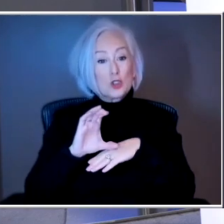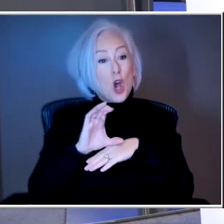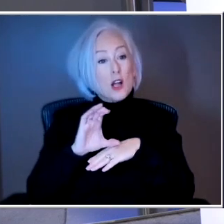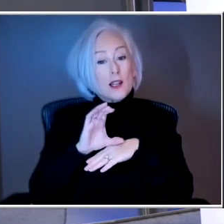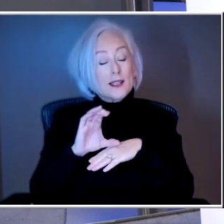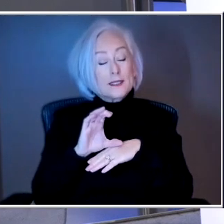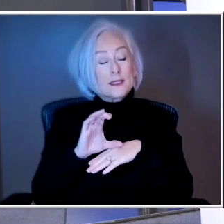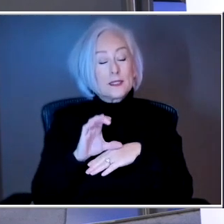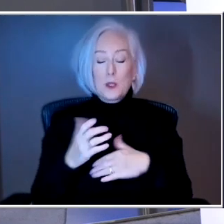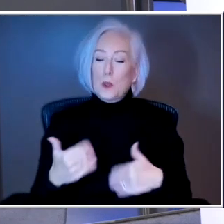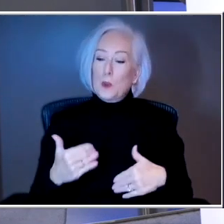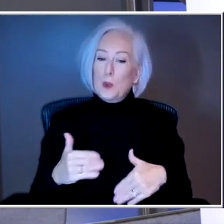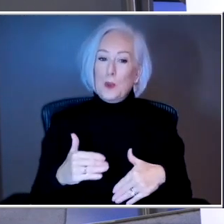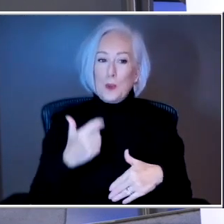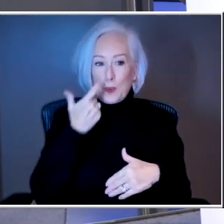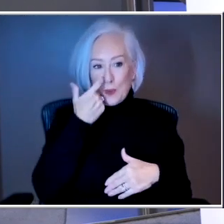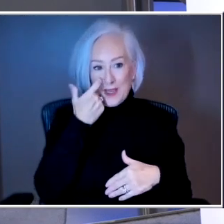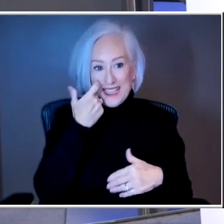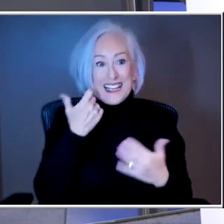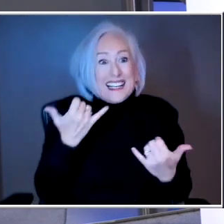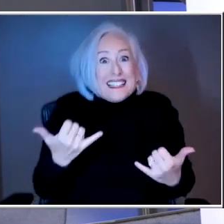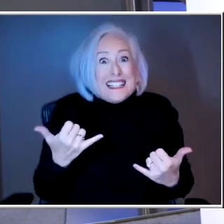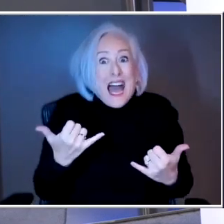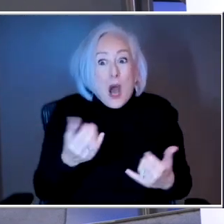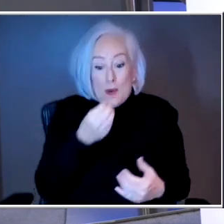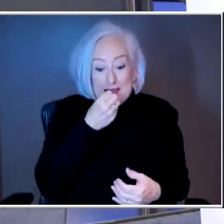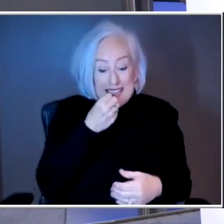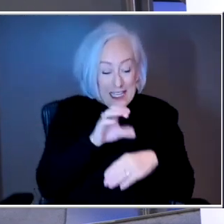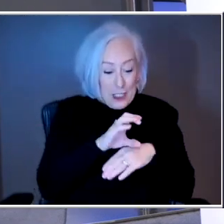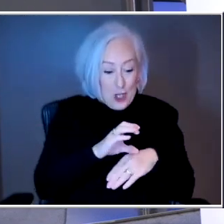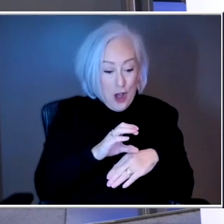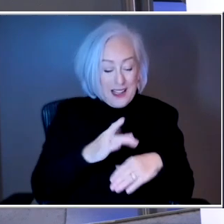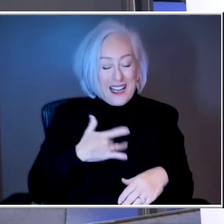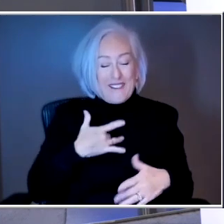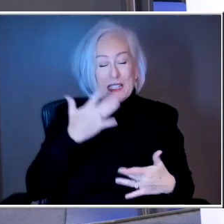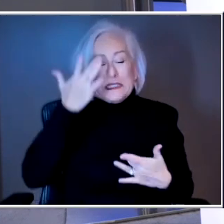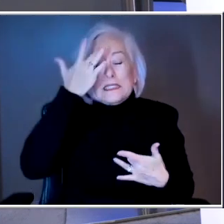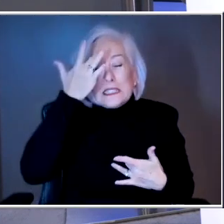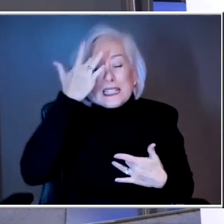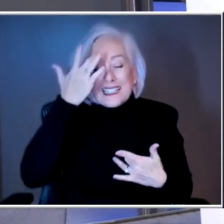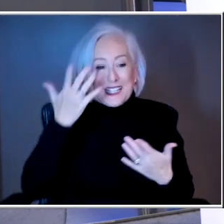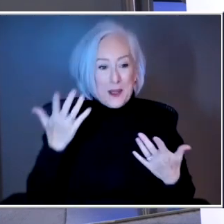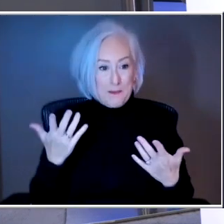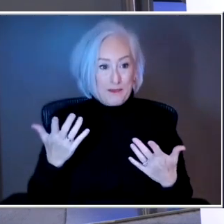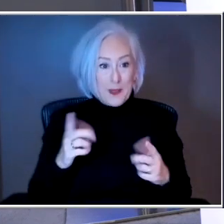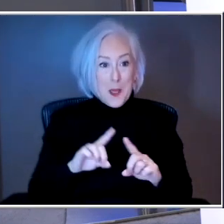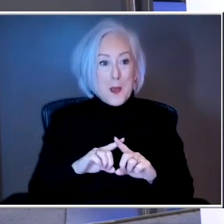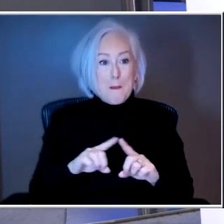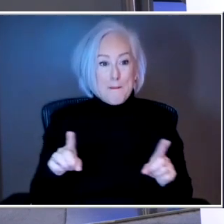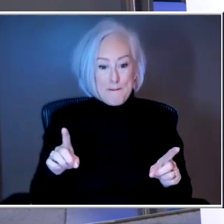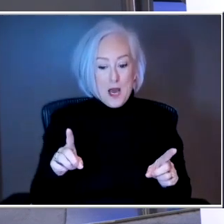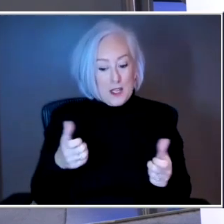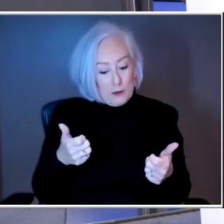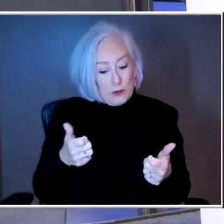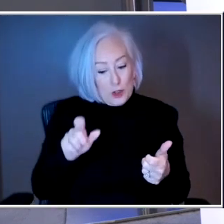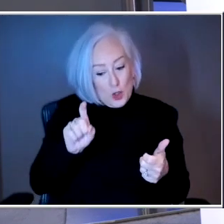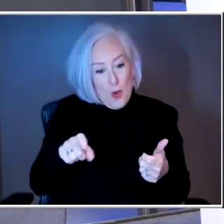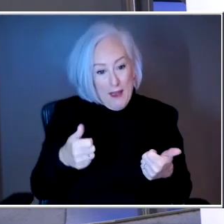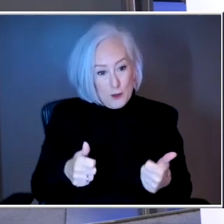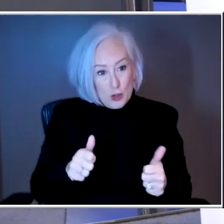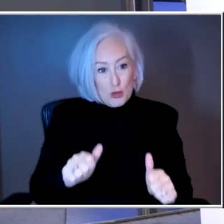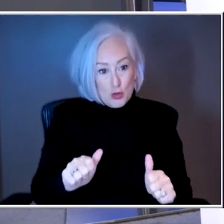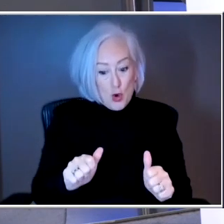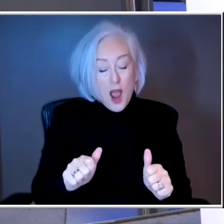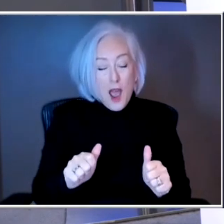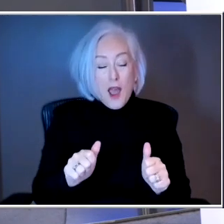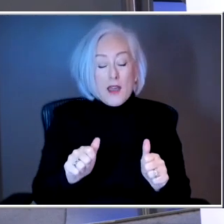Not really, because it makes me sick every time. Right. Okay. So, and you hear that a lot. But I had to, you have to try it, and you still